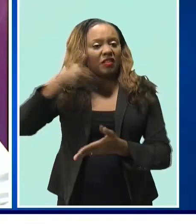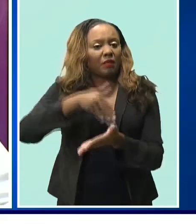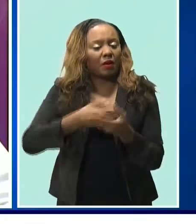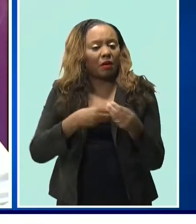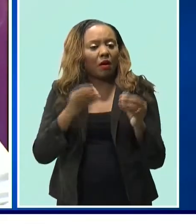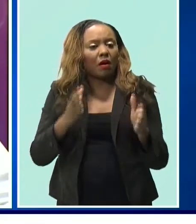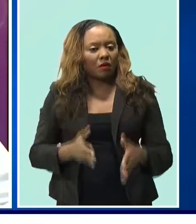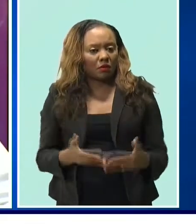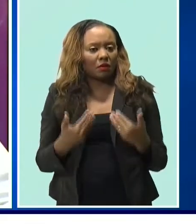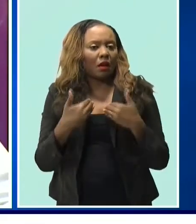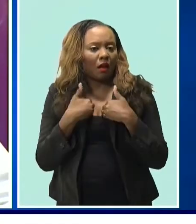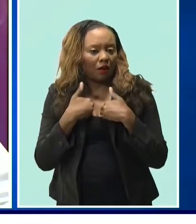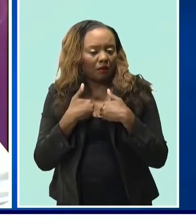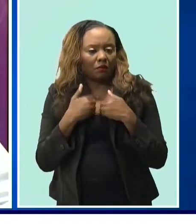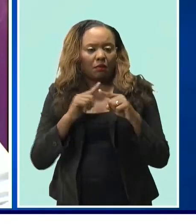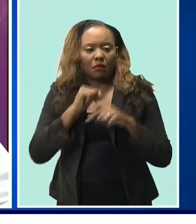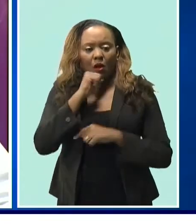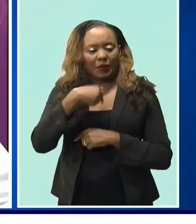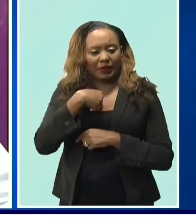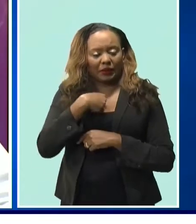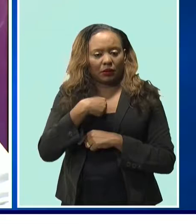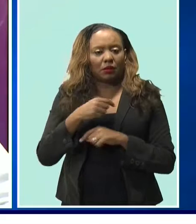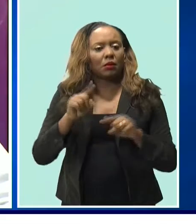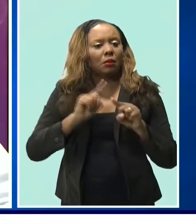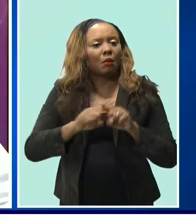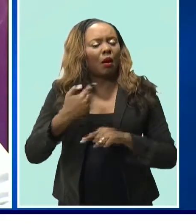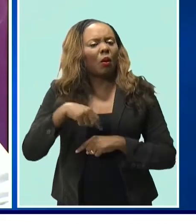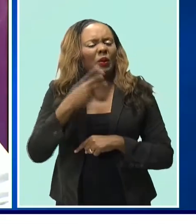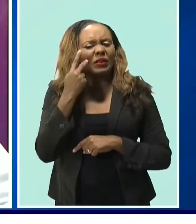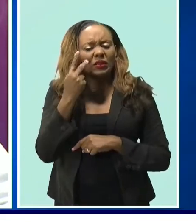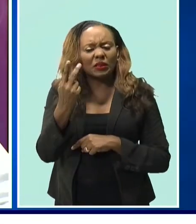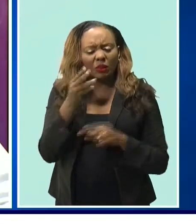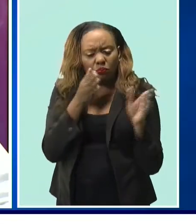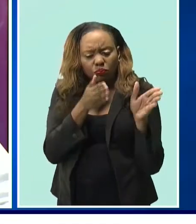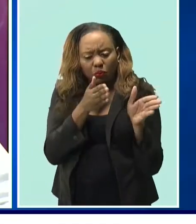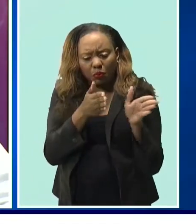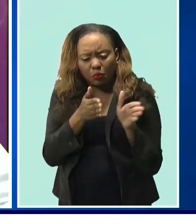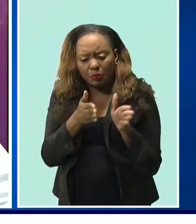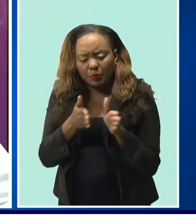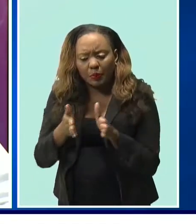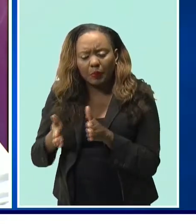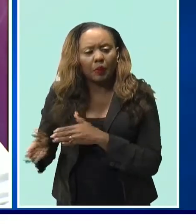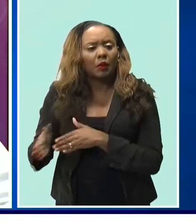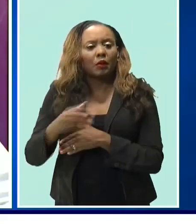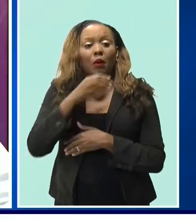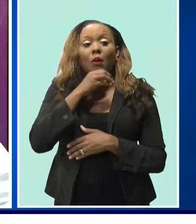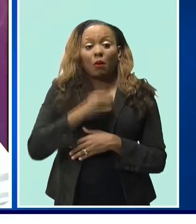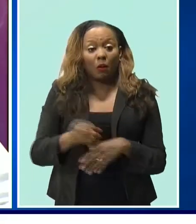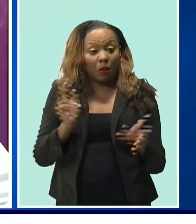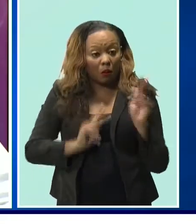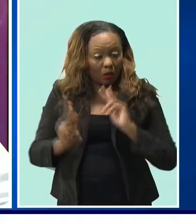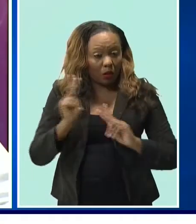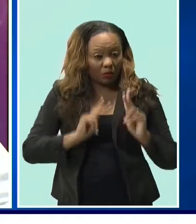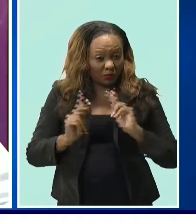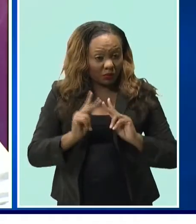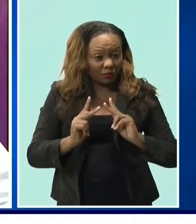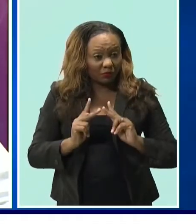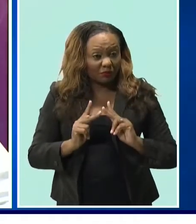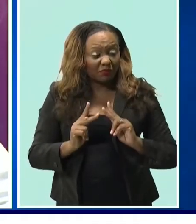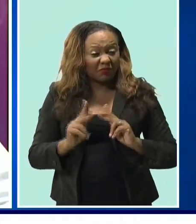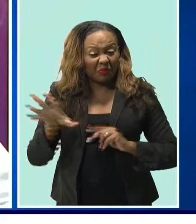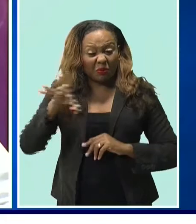bit of a pattern that we've been seeing in terms of the number of cases that we've been seeing among the elderly. And in fact,